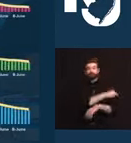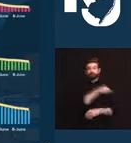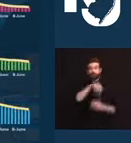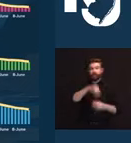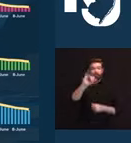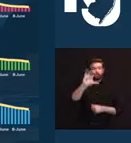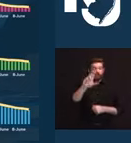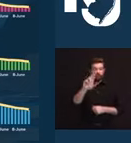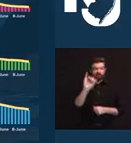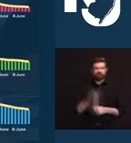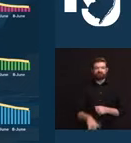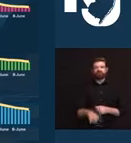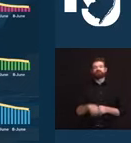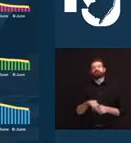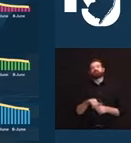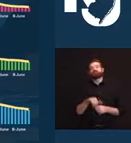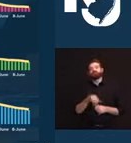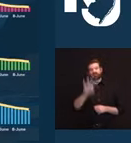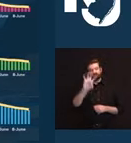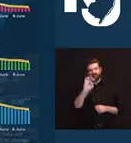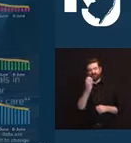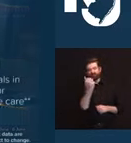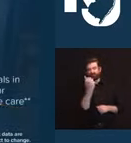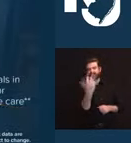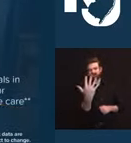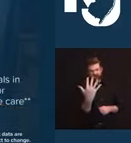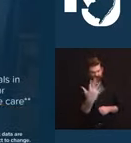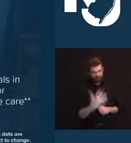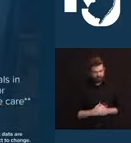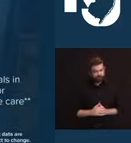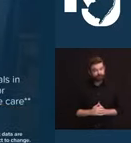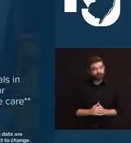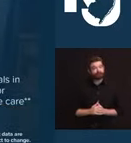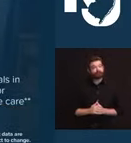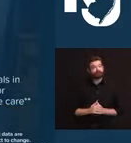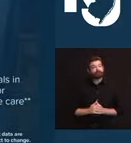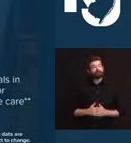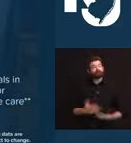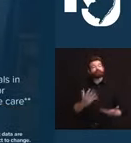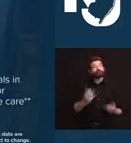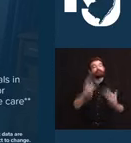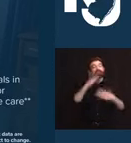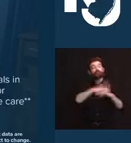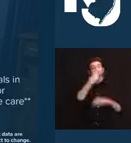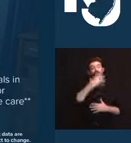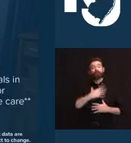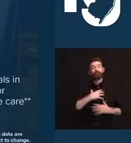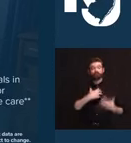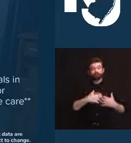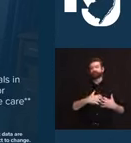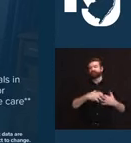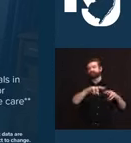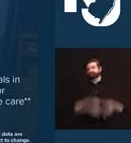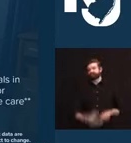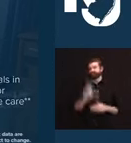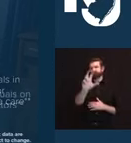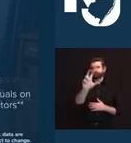critical or intensive care is now down to 415, and ventilator use dropped yet again down to 300.